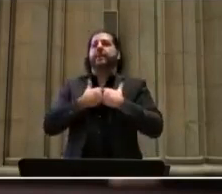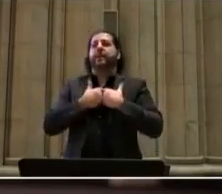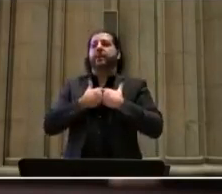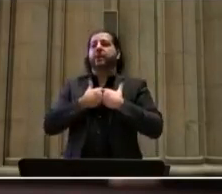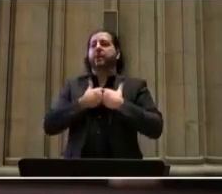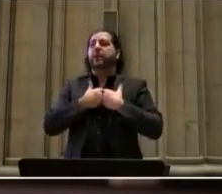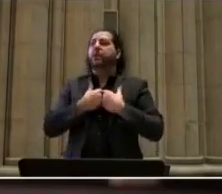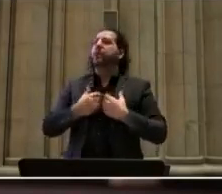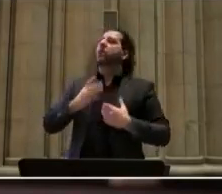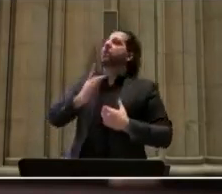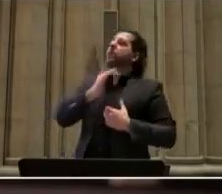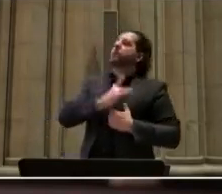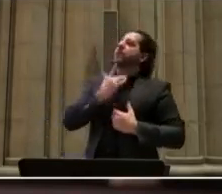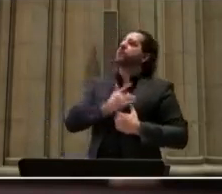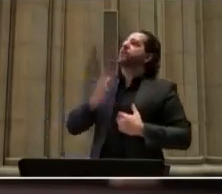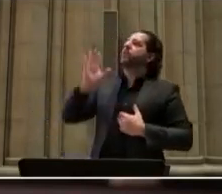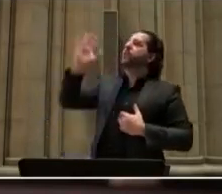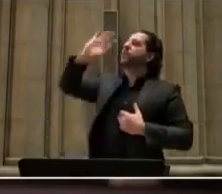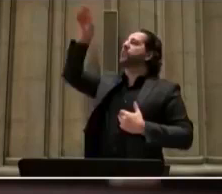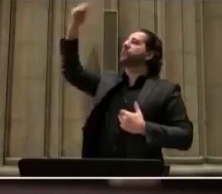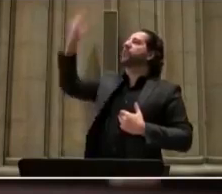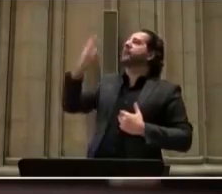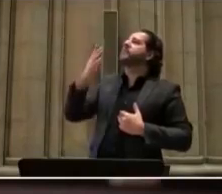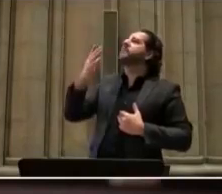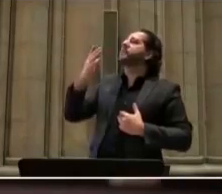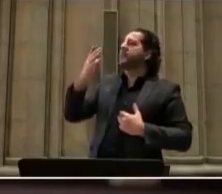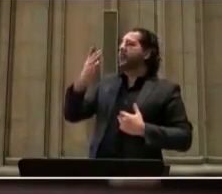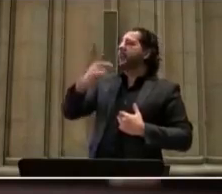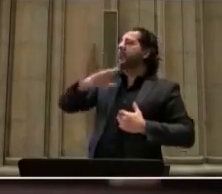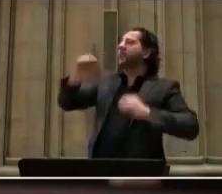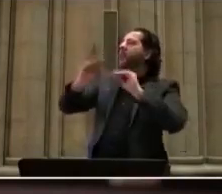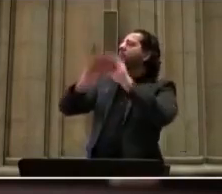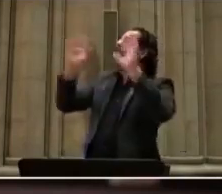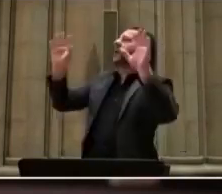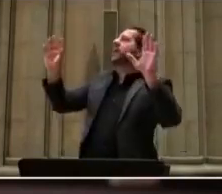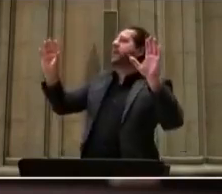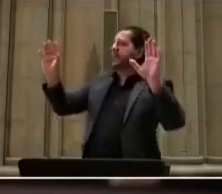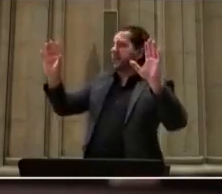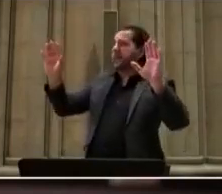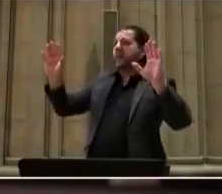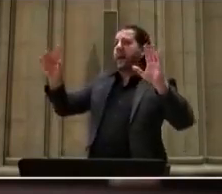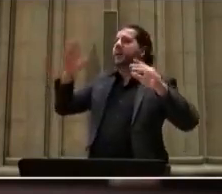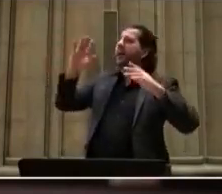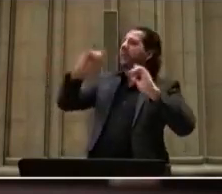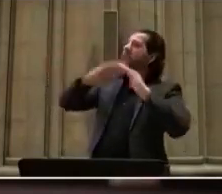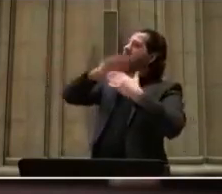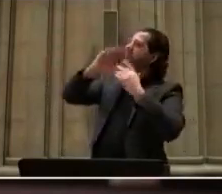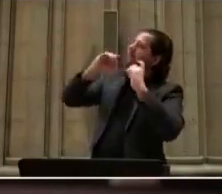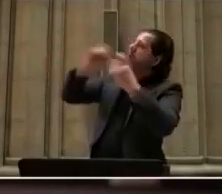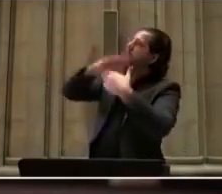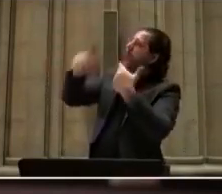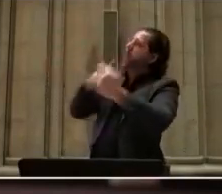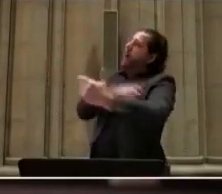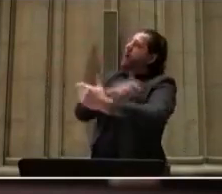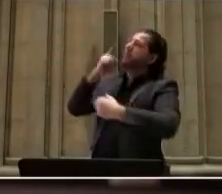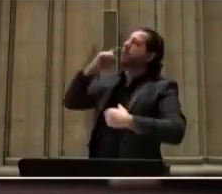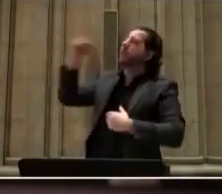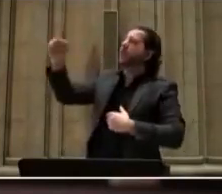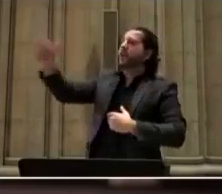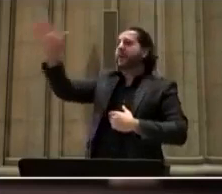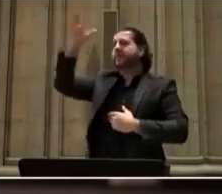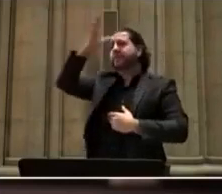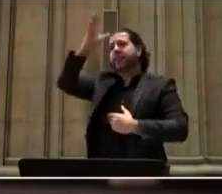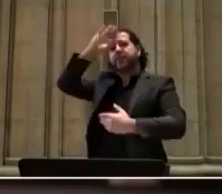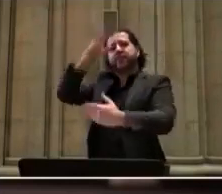petition your grace and majesty, ascribing glory and dominion to you, the Father, the